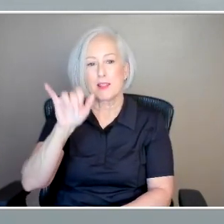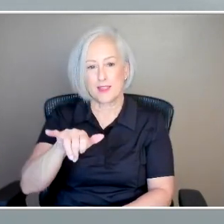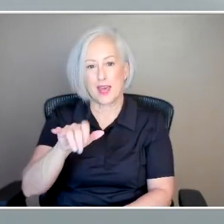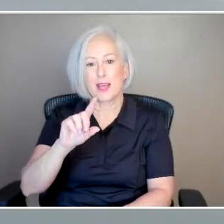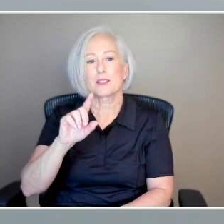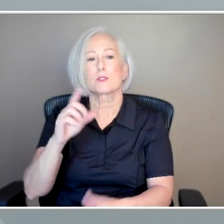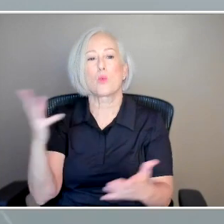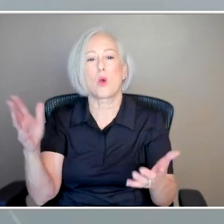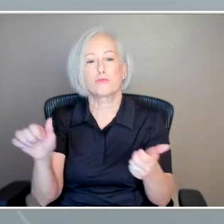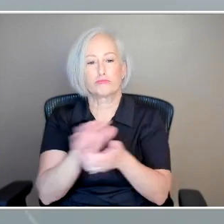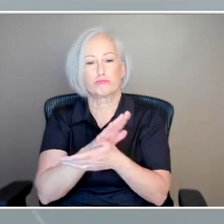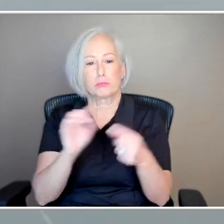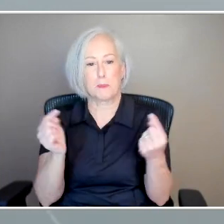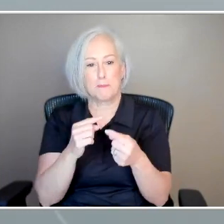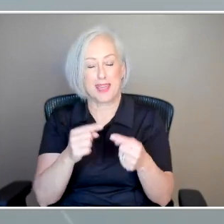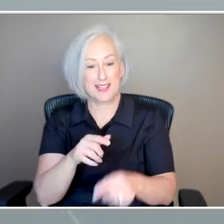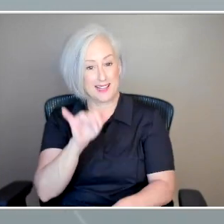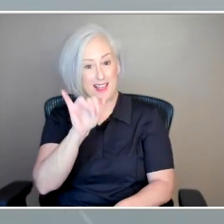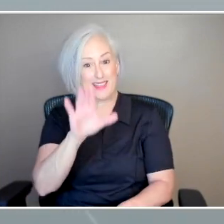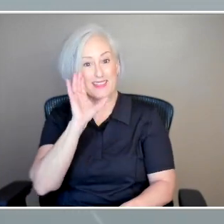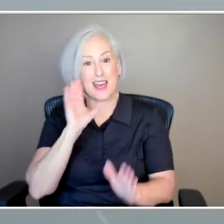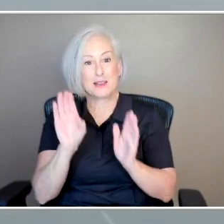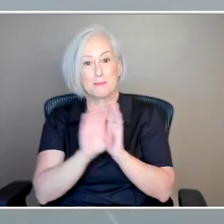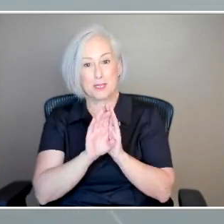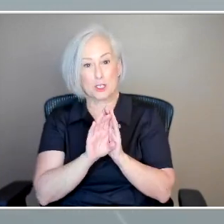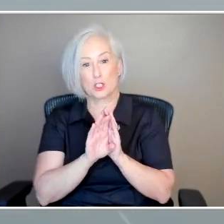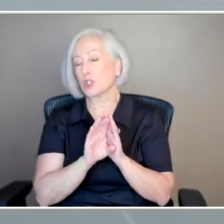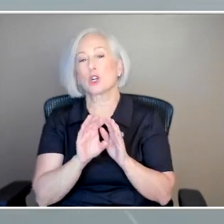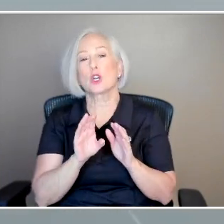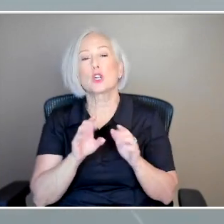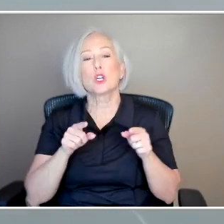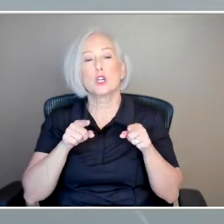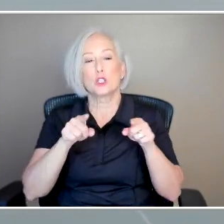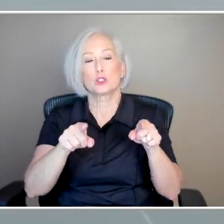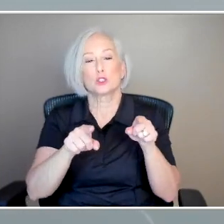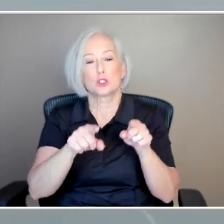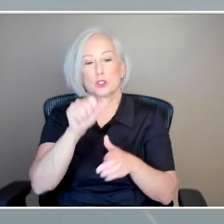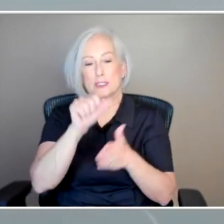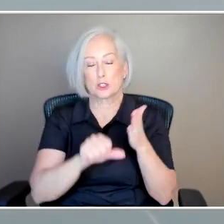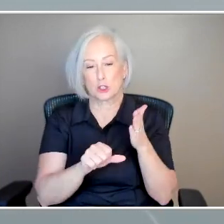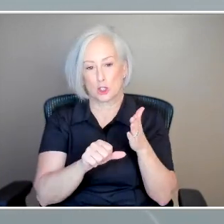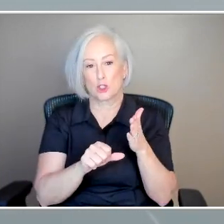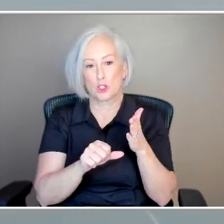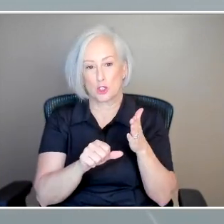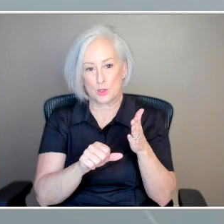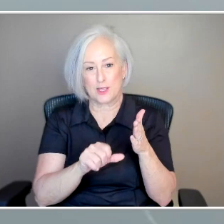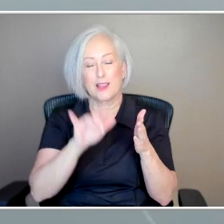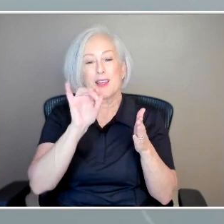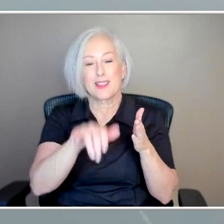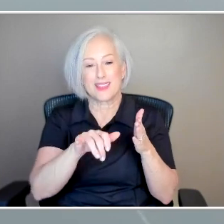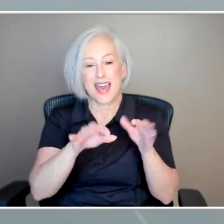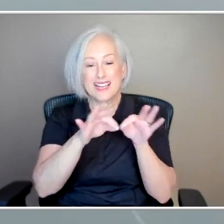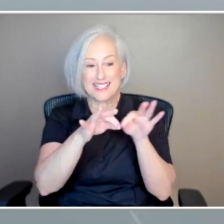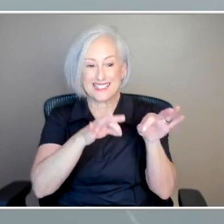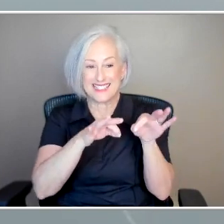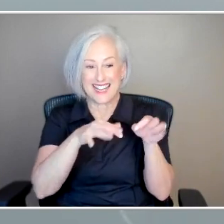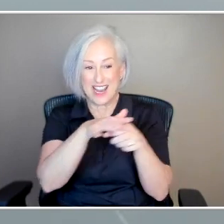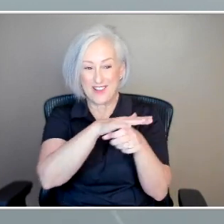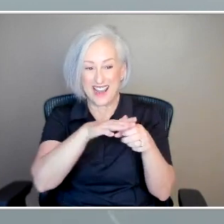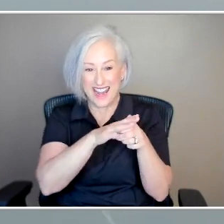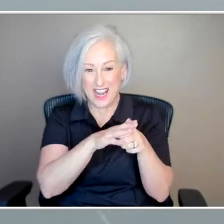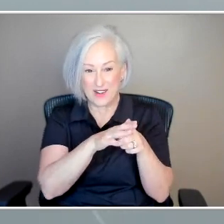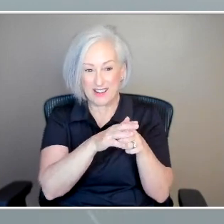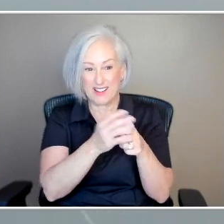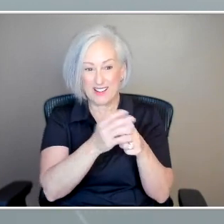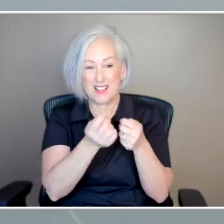here, this is a few minutes later in the surgery. I have debrided the cartilage tear that you saw there initially, that kind of